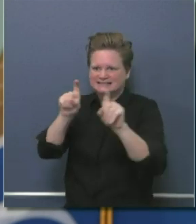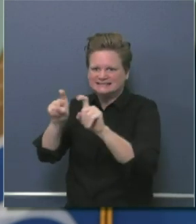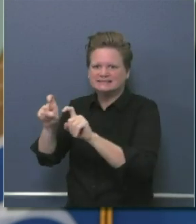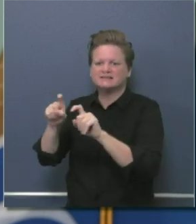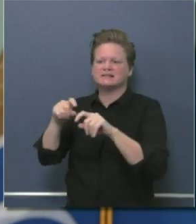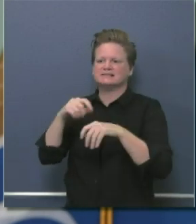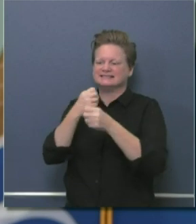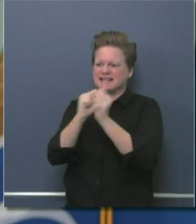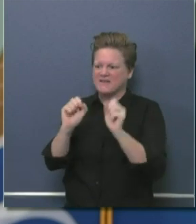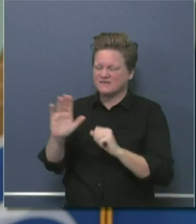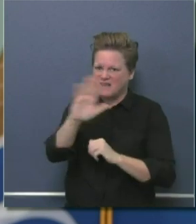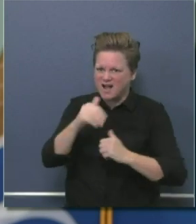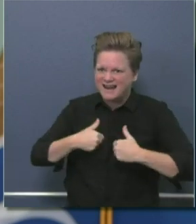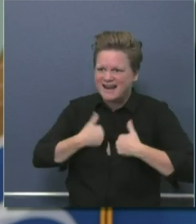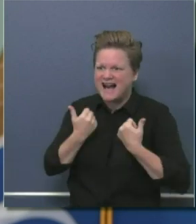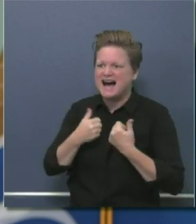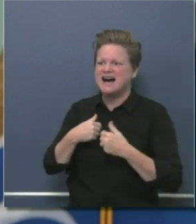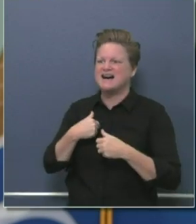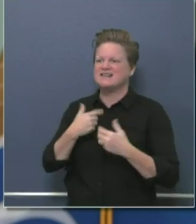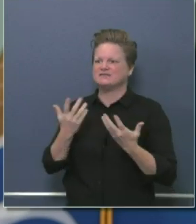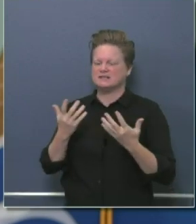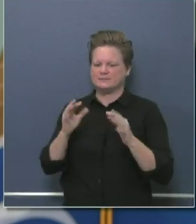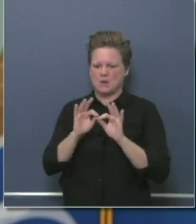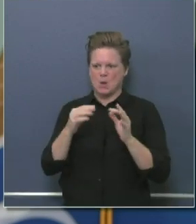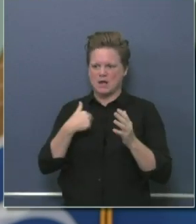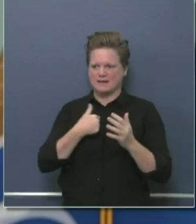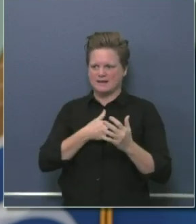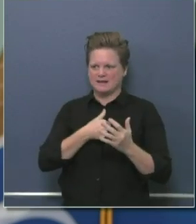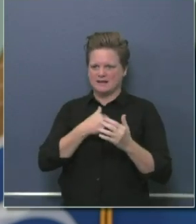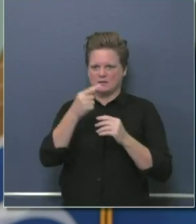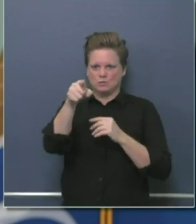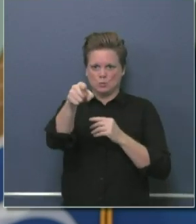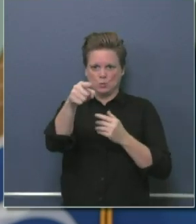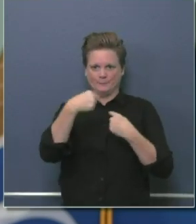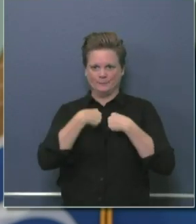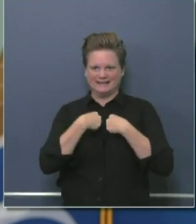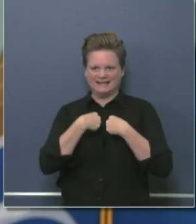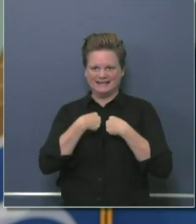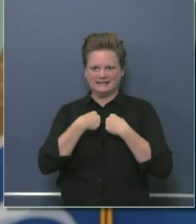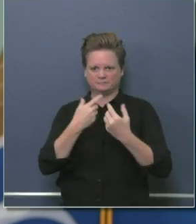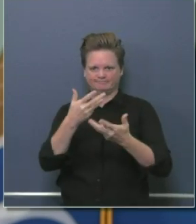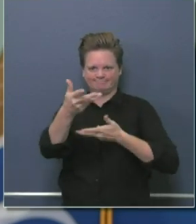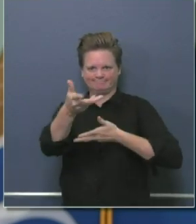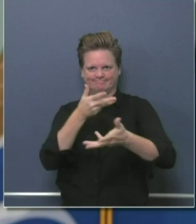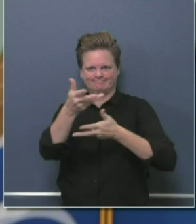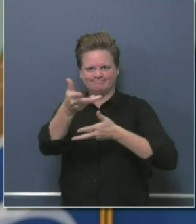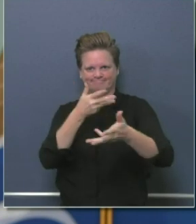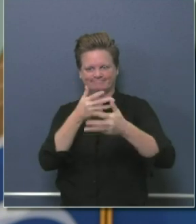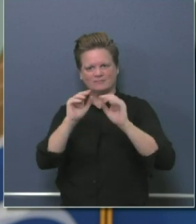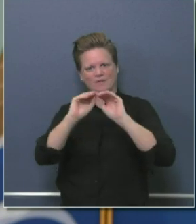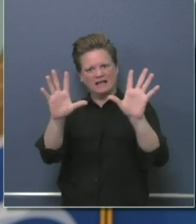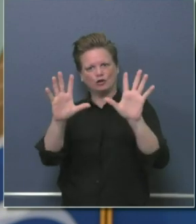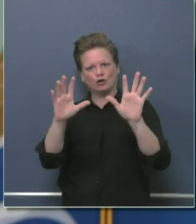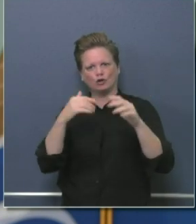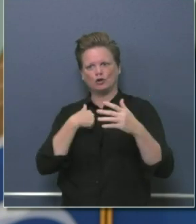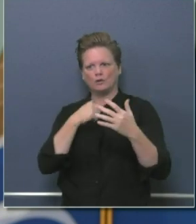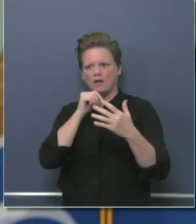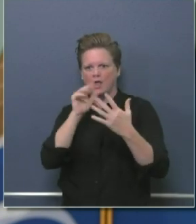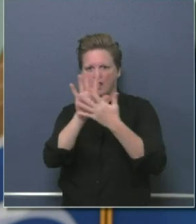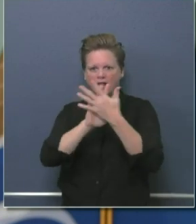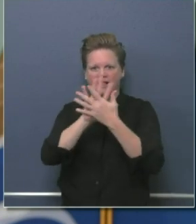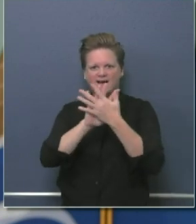as transparent as I humanly can be to you because you deserve it. And so, yeah, you'll get that. And I hope it doesn't impact the contract. I pray it